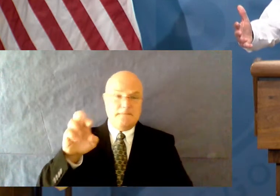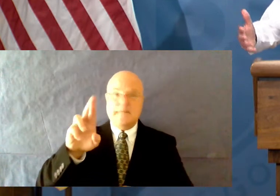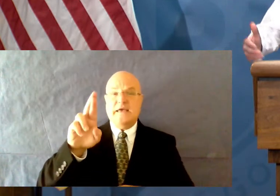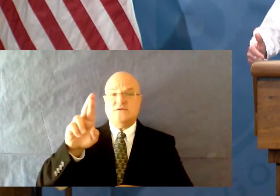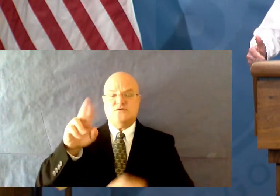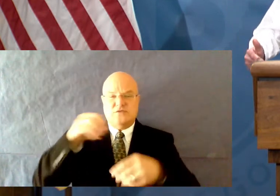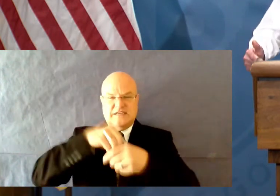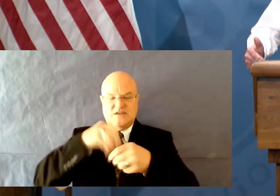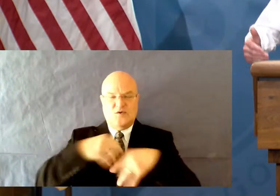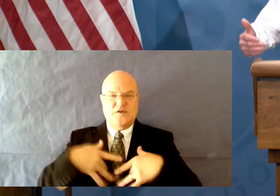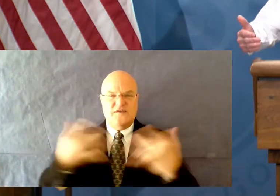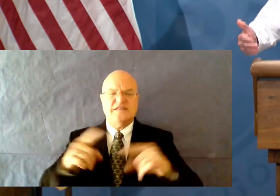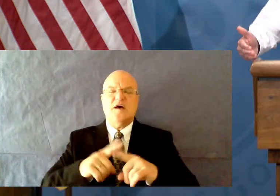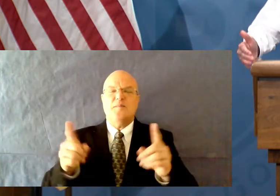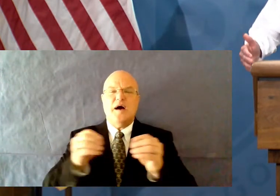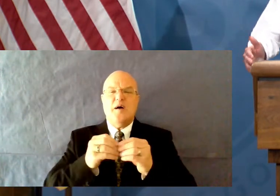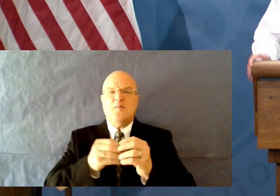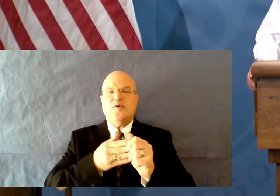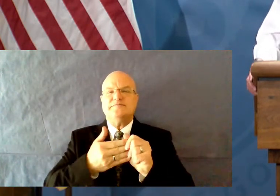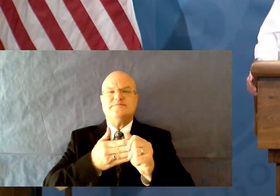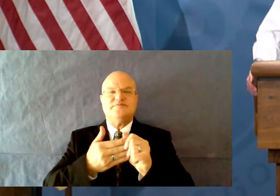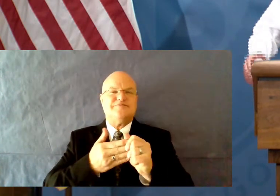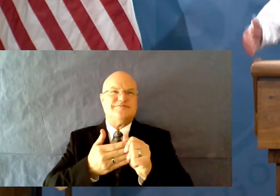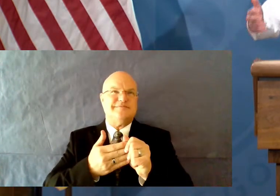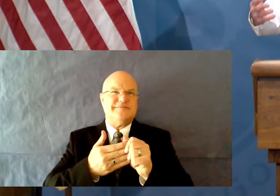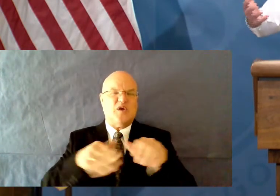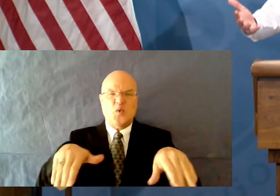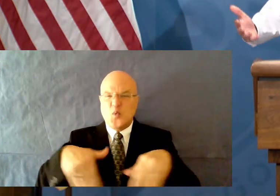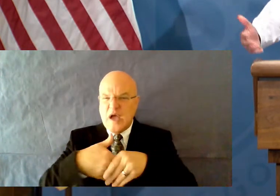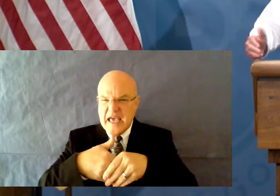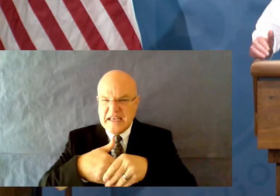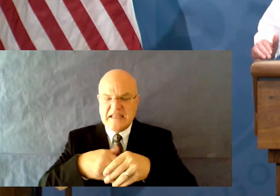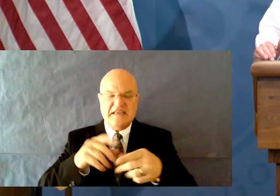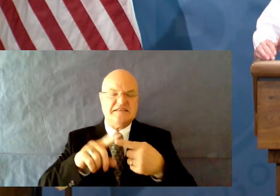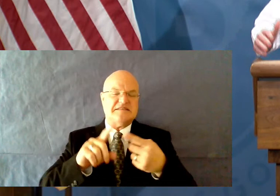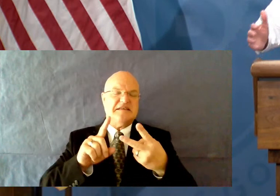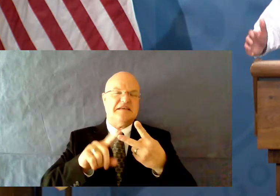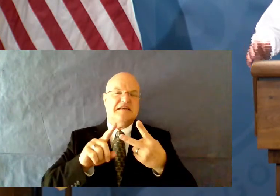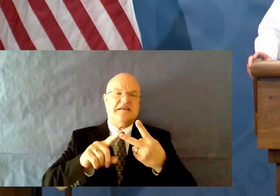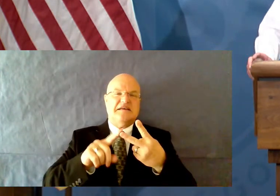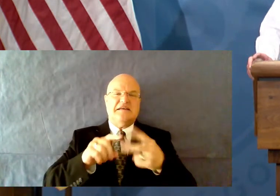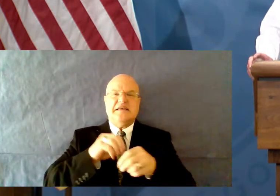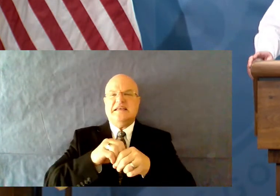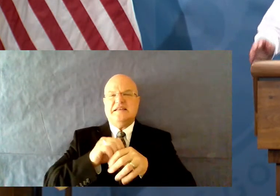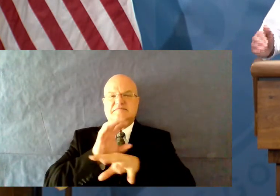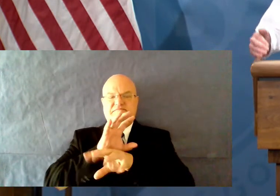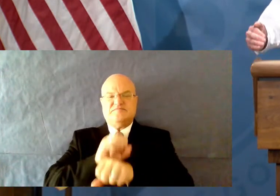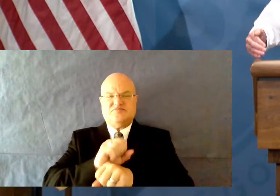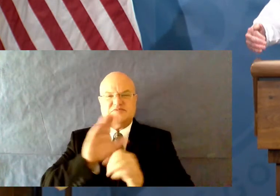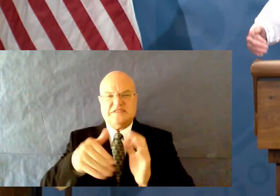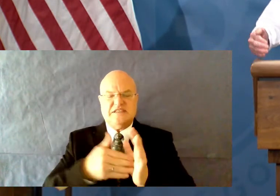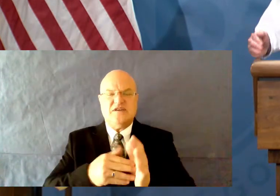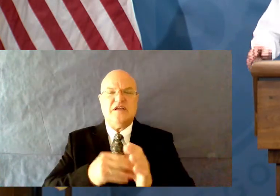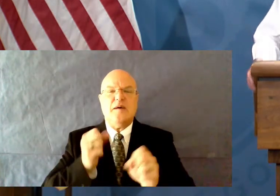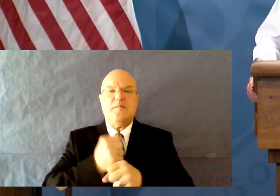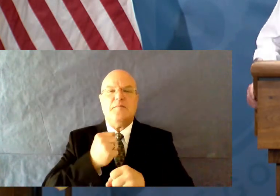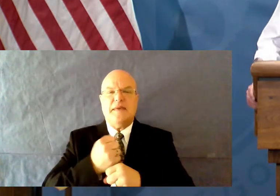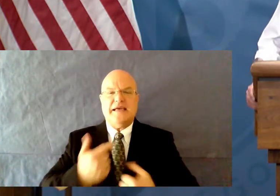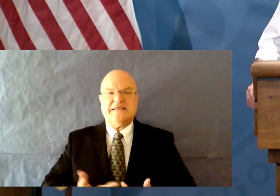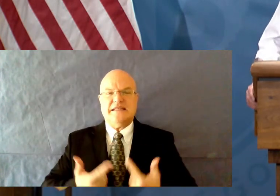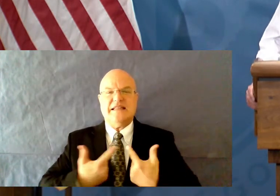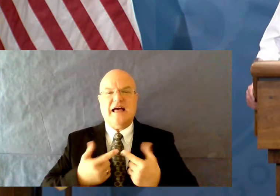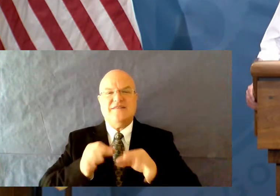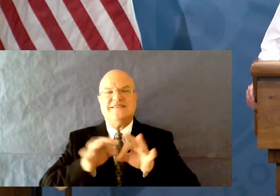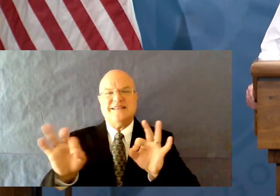for the smaller, could be weddings, it could be, that's in a convention type center. It just makes life simpler